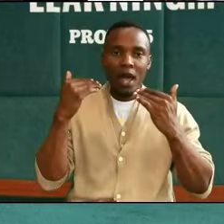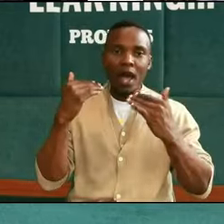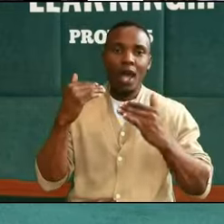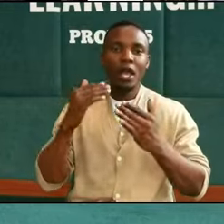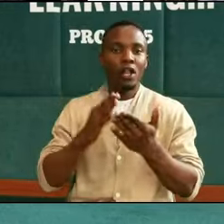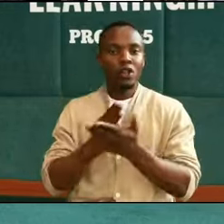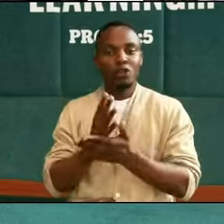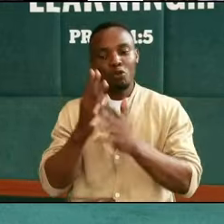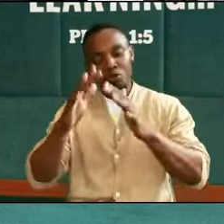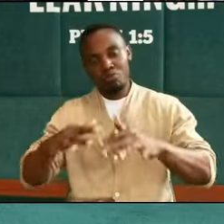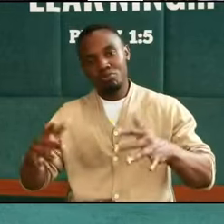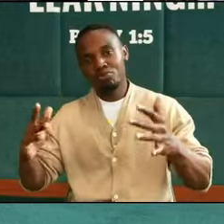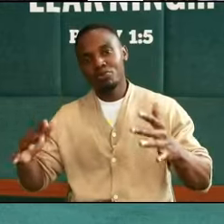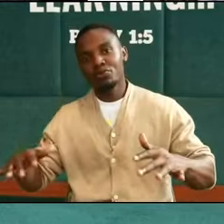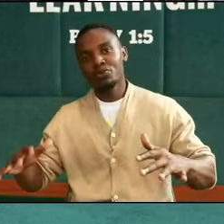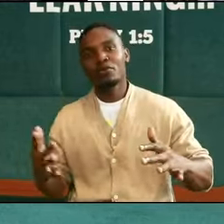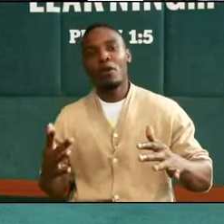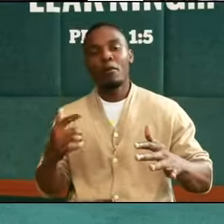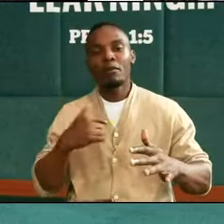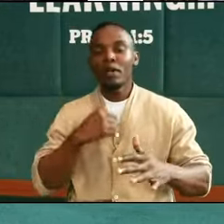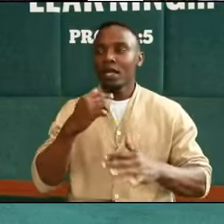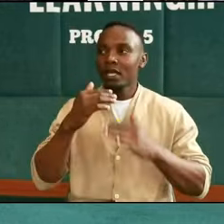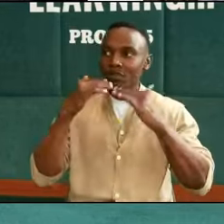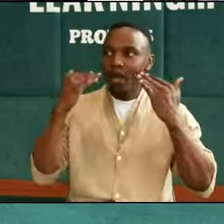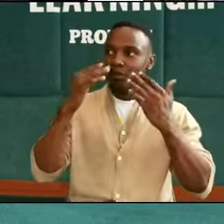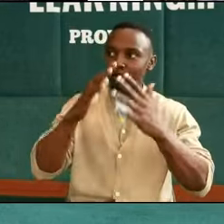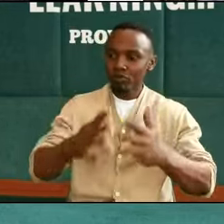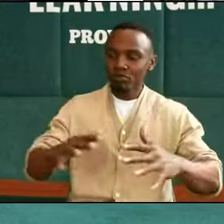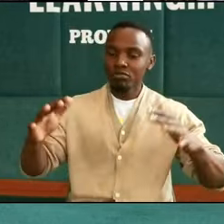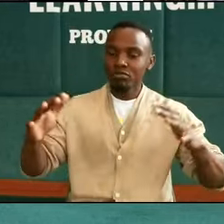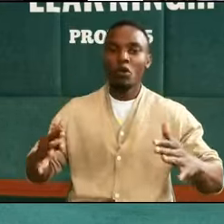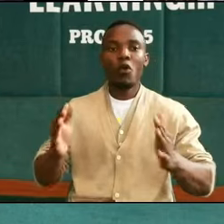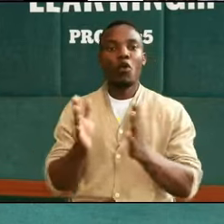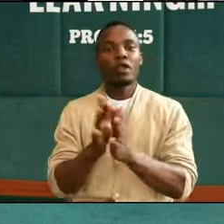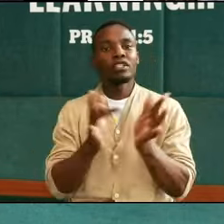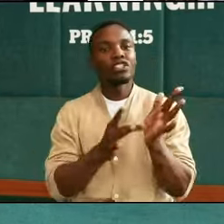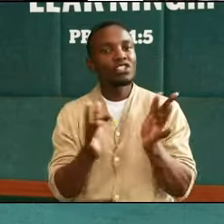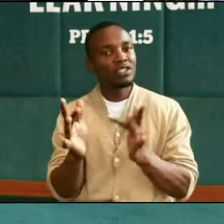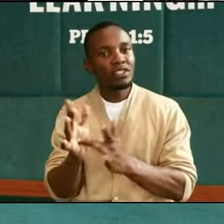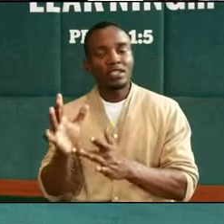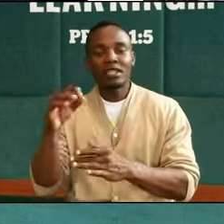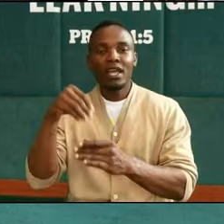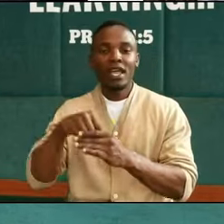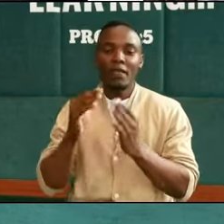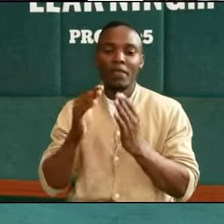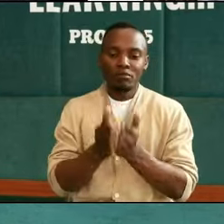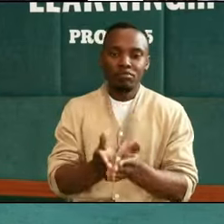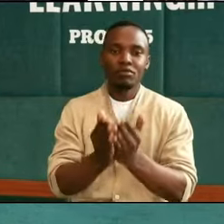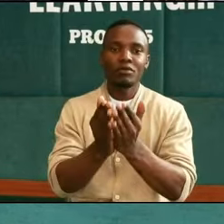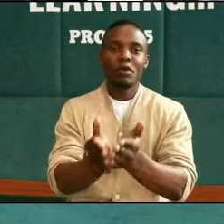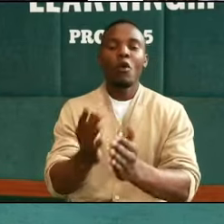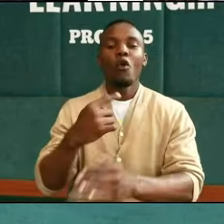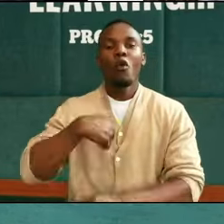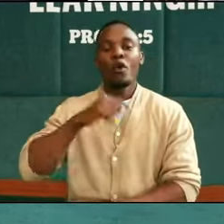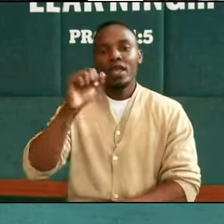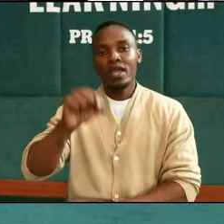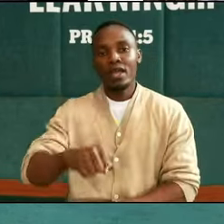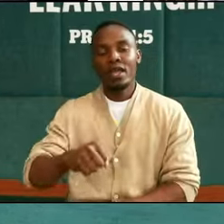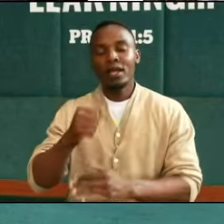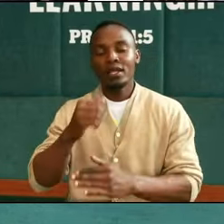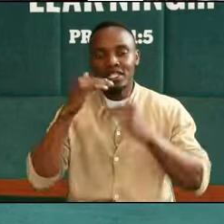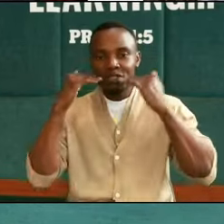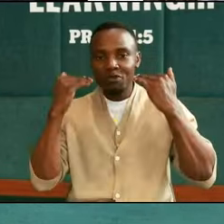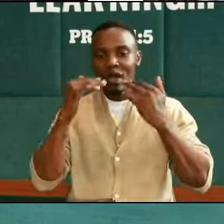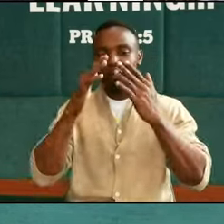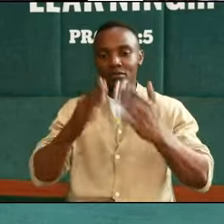storm. Smile at the storm. Smile at the storm. With Jesus in the vessel, we can smile at the